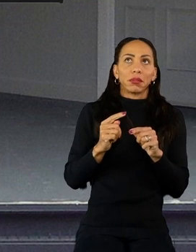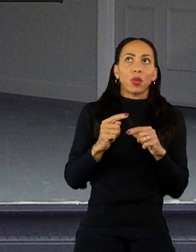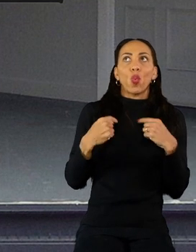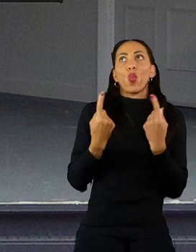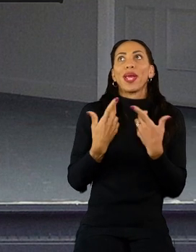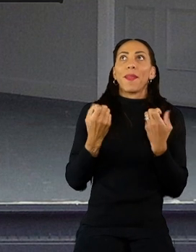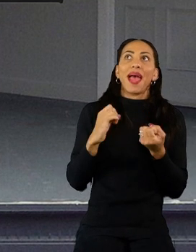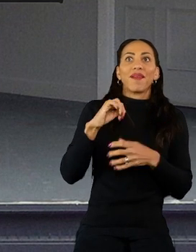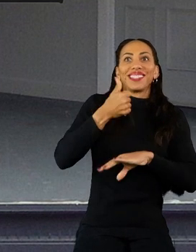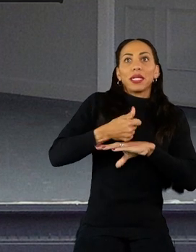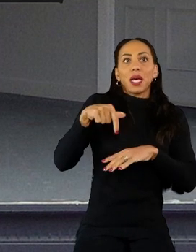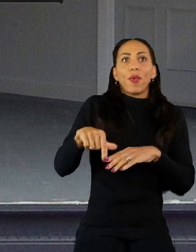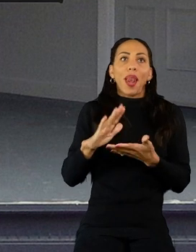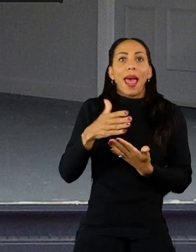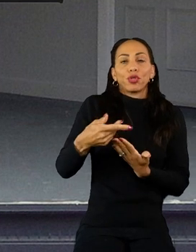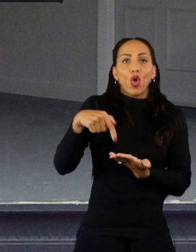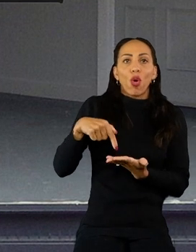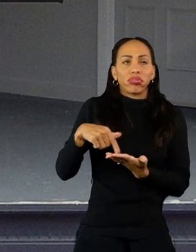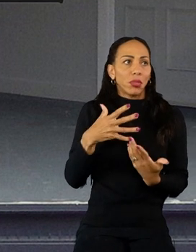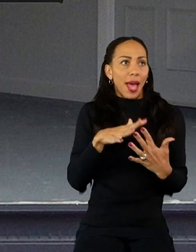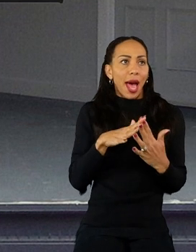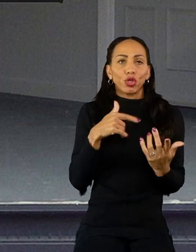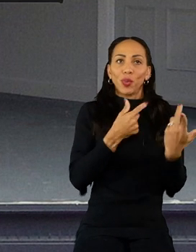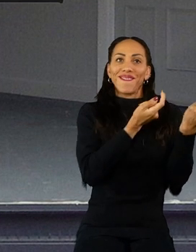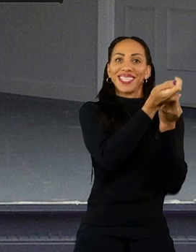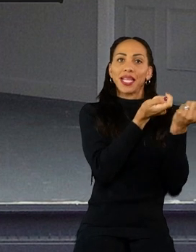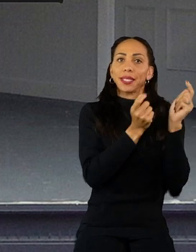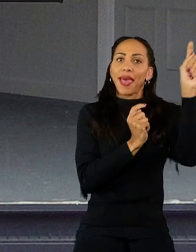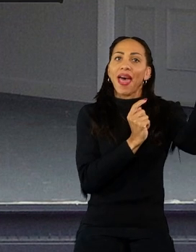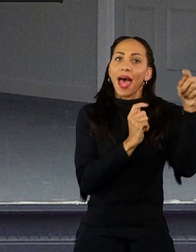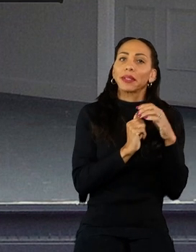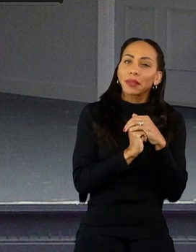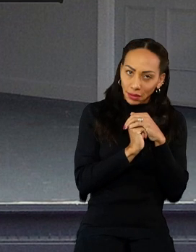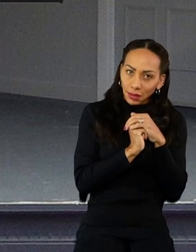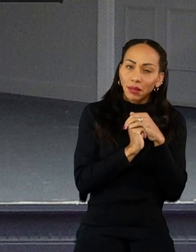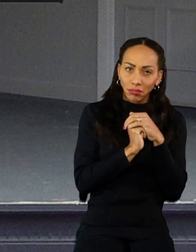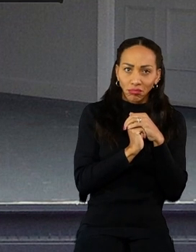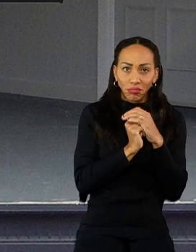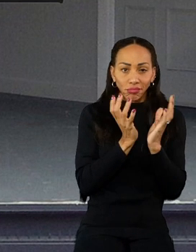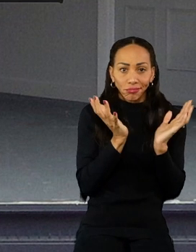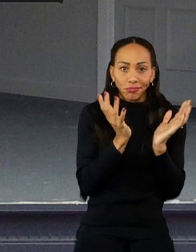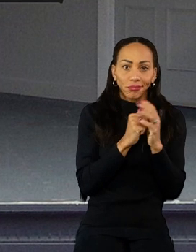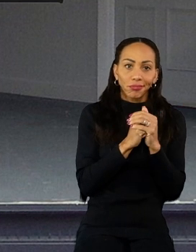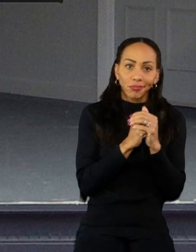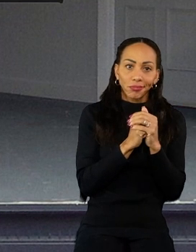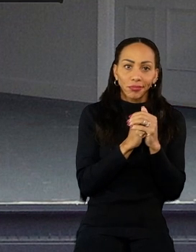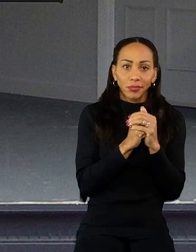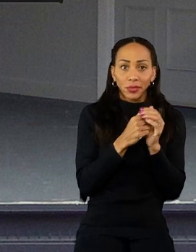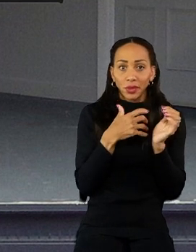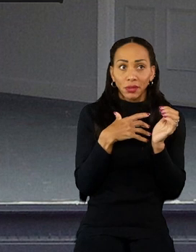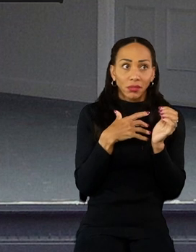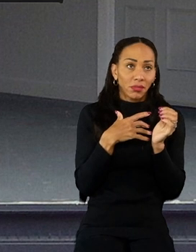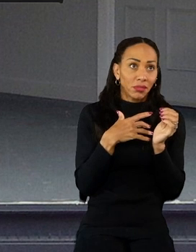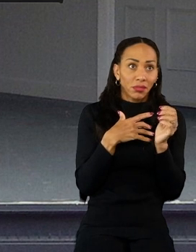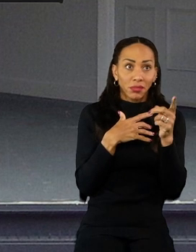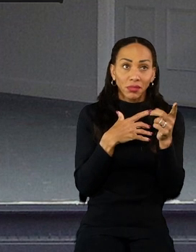Kong and we're here, and even if we have all the setup on a laptop, do we need, like, how do we facilitate